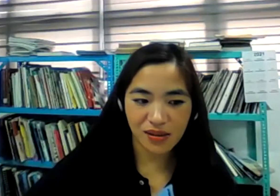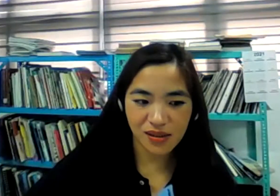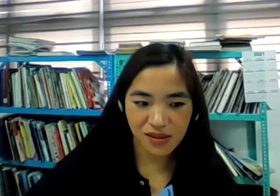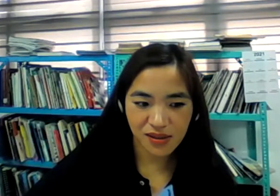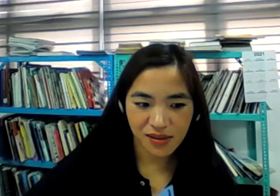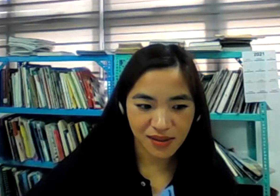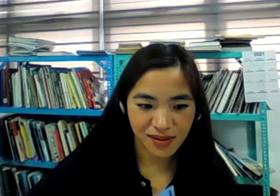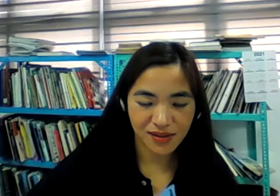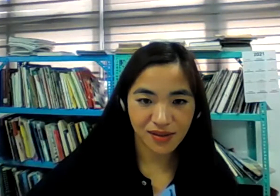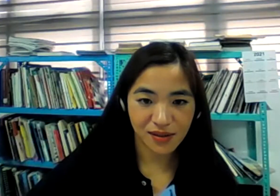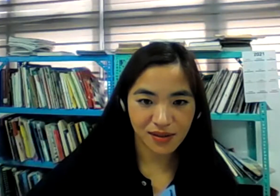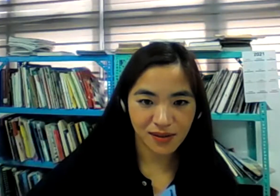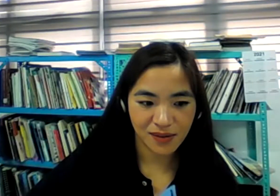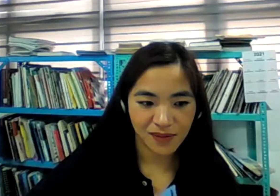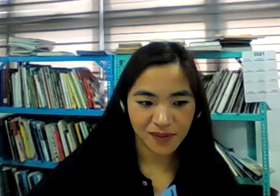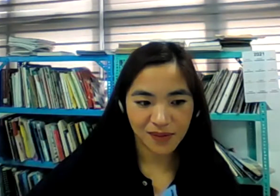hands?